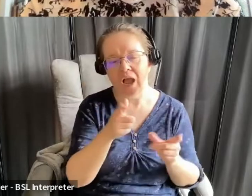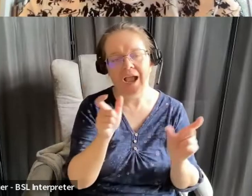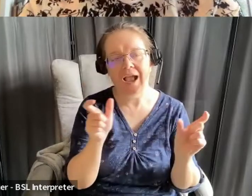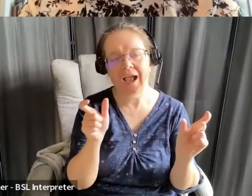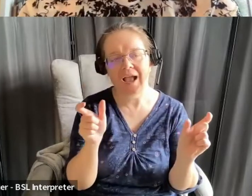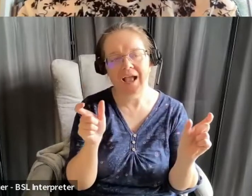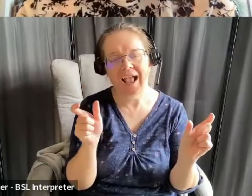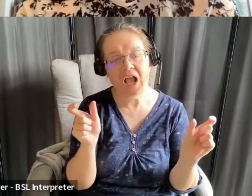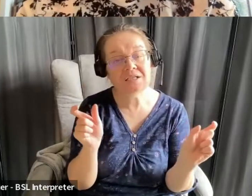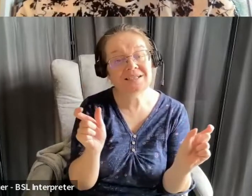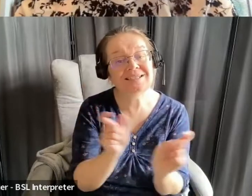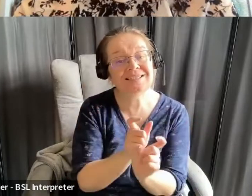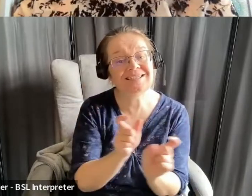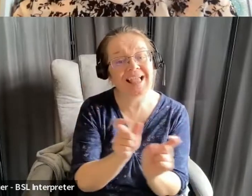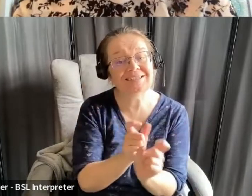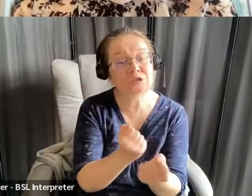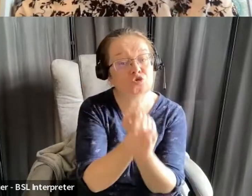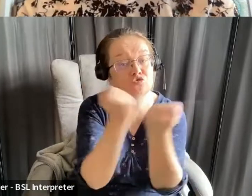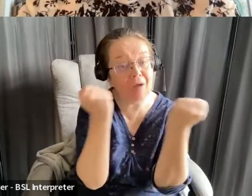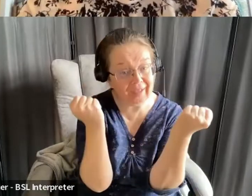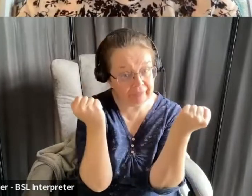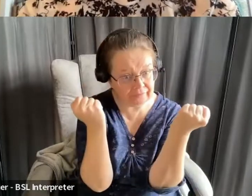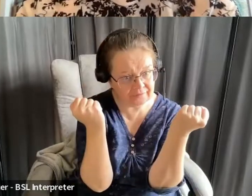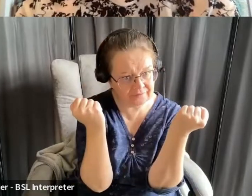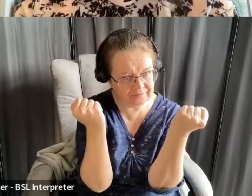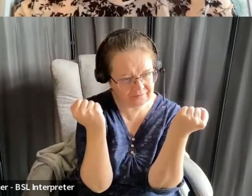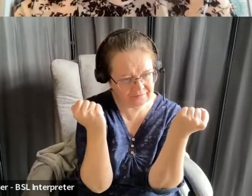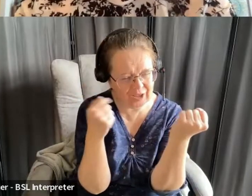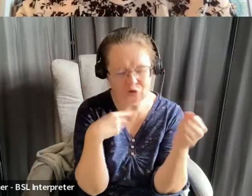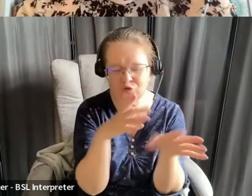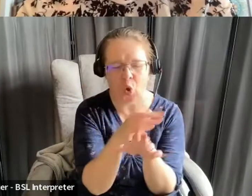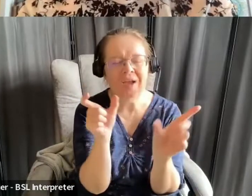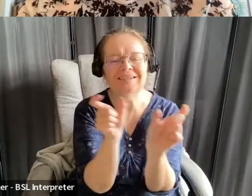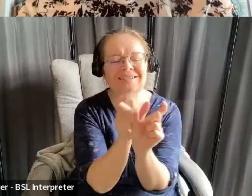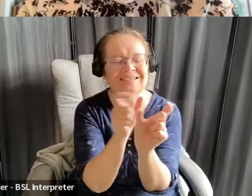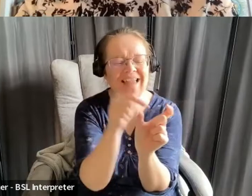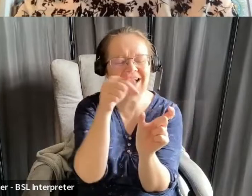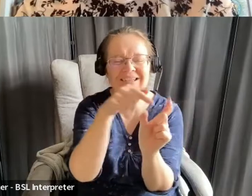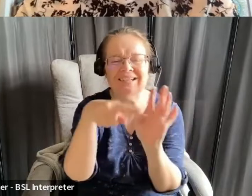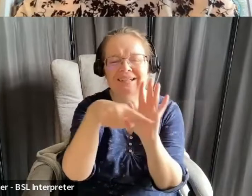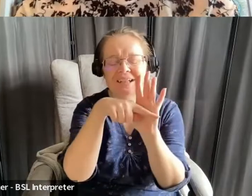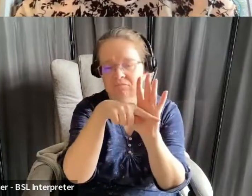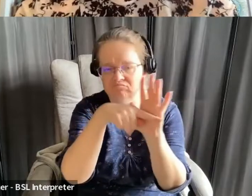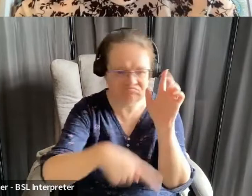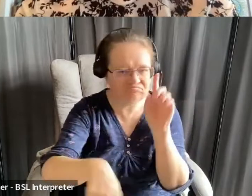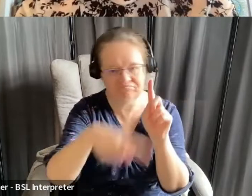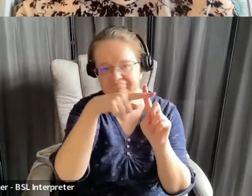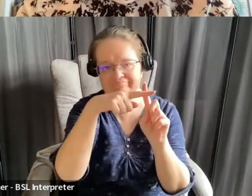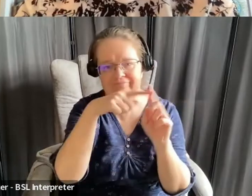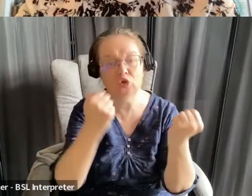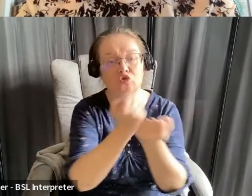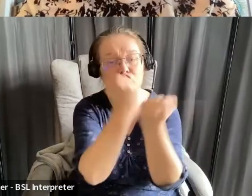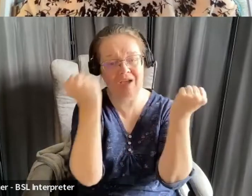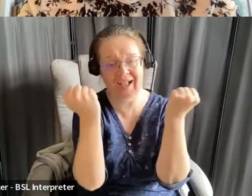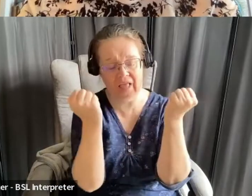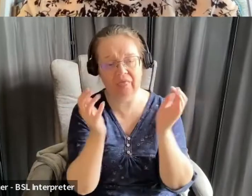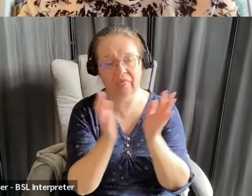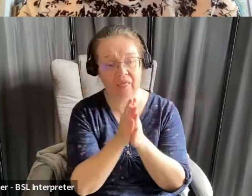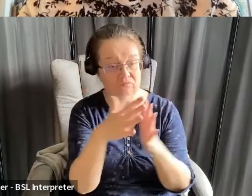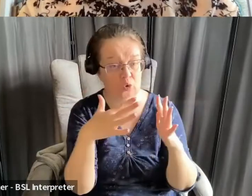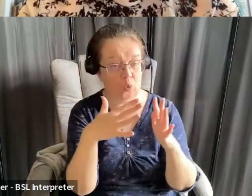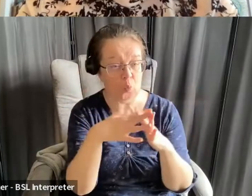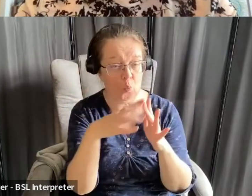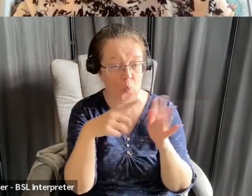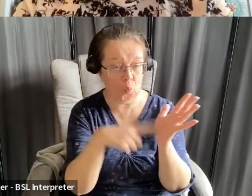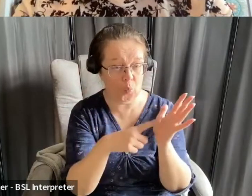dyslexic strengths, Teresa. So we're turning and reframing what's considered a weakness into an actual strength. So Will, I'm going to let you